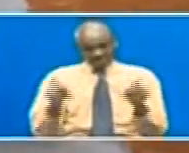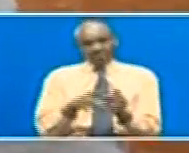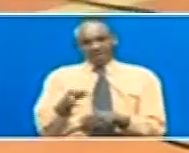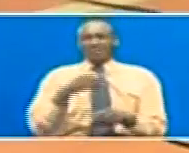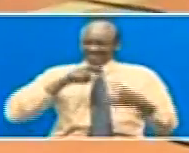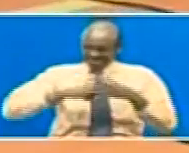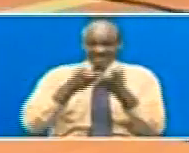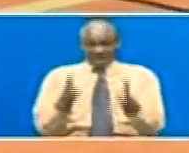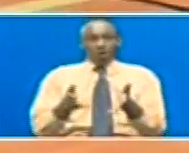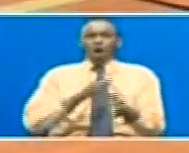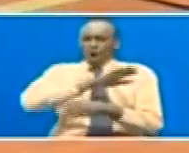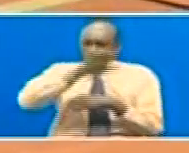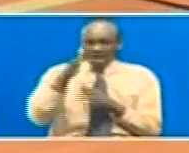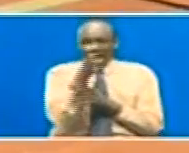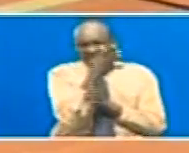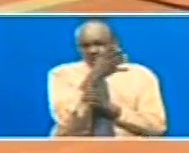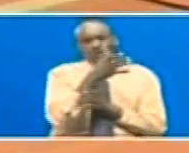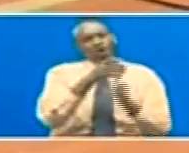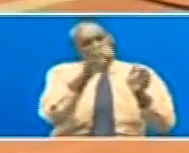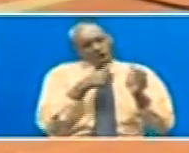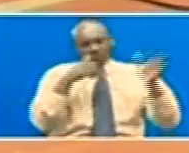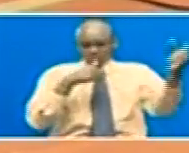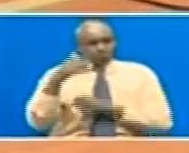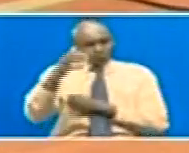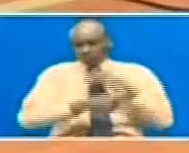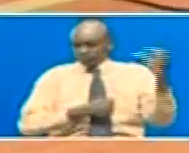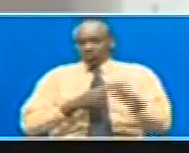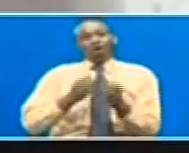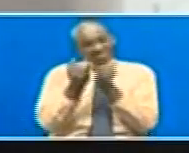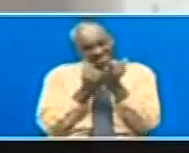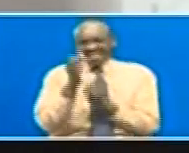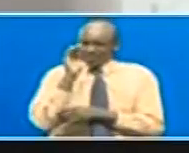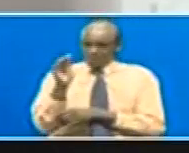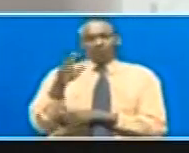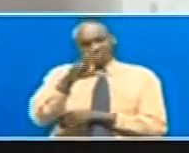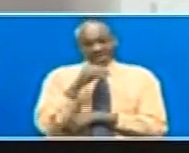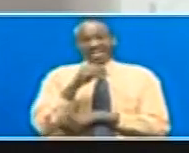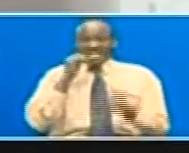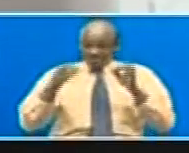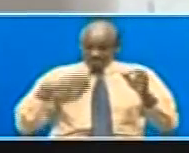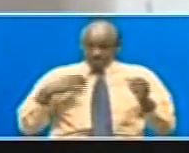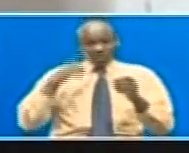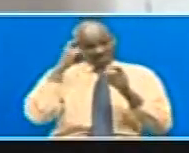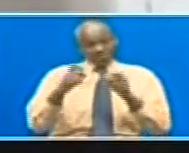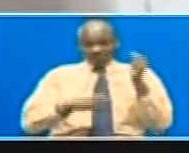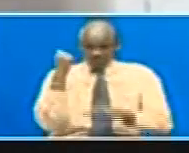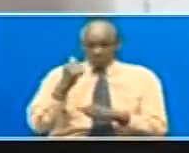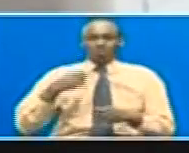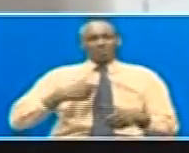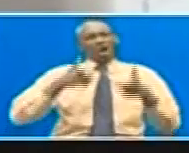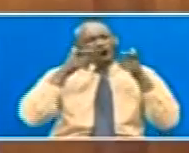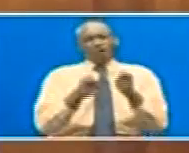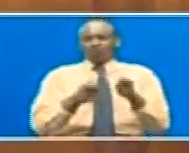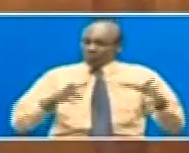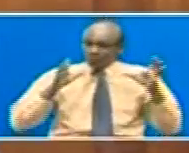shall repossess all analog frequencies from all television stations on Saturday morning, and whoever does not comply will be shut down